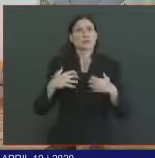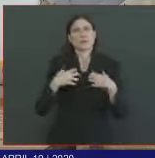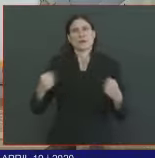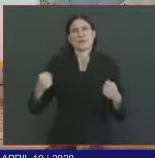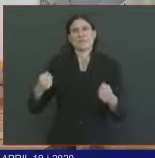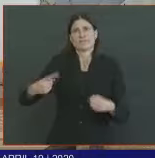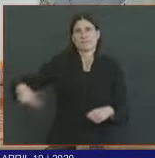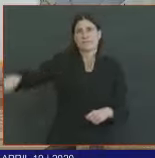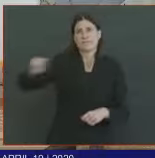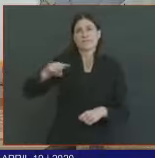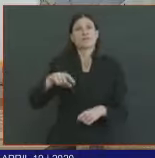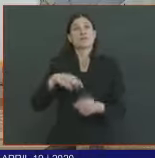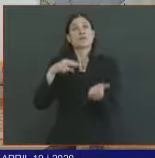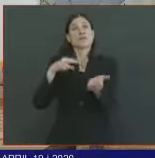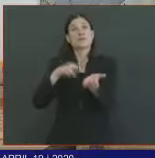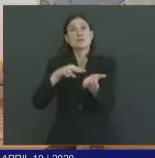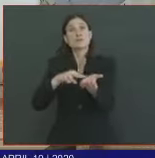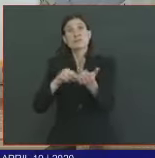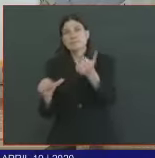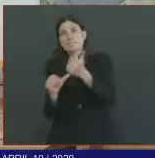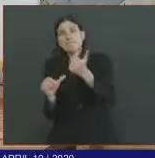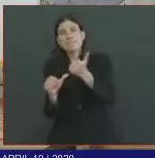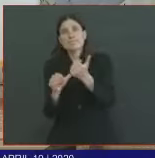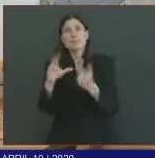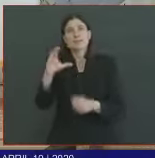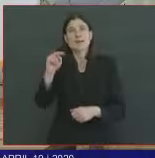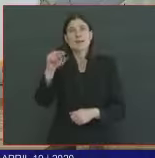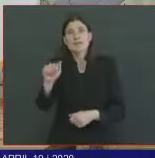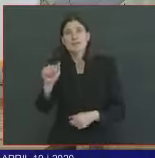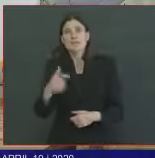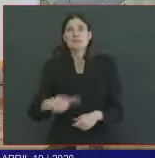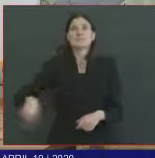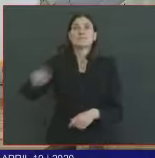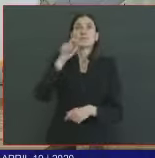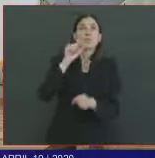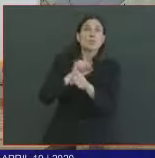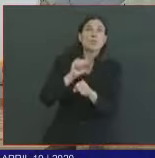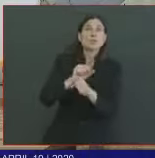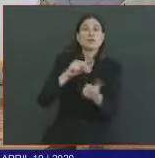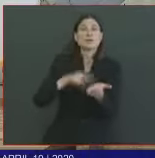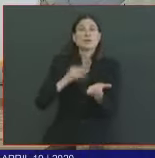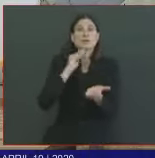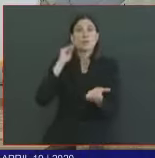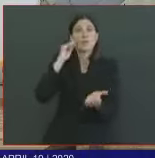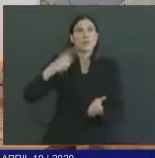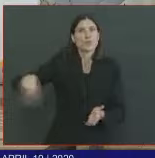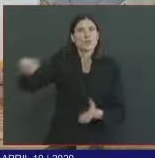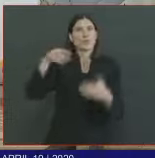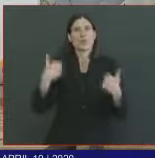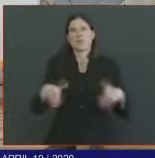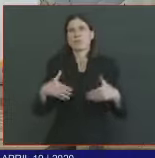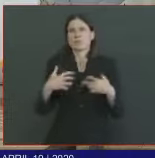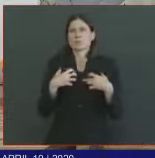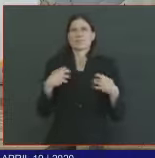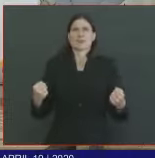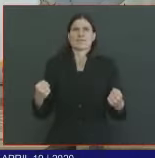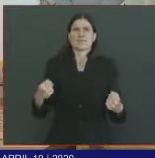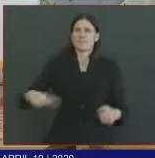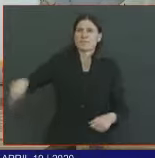nurses who are in these nursing homes, quite literally working on the front lines. And what our